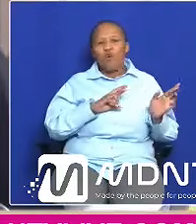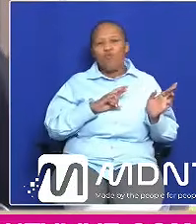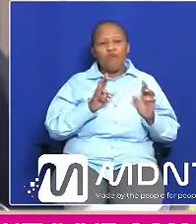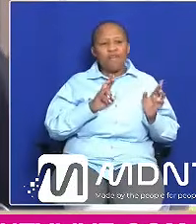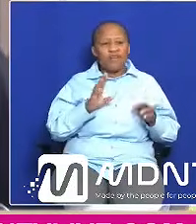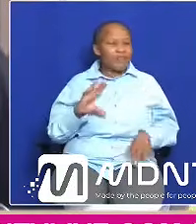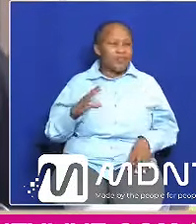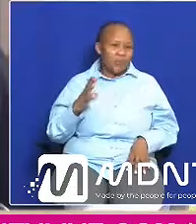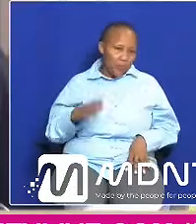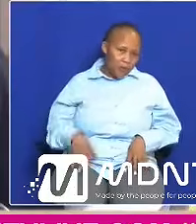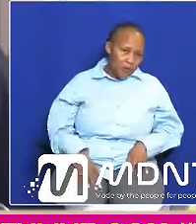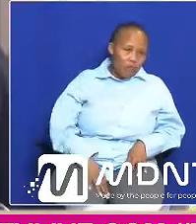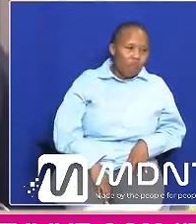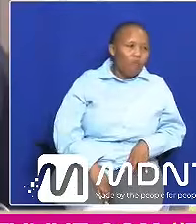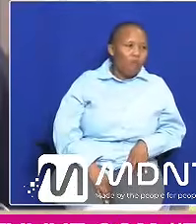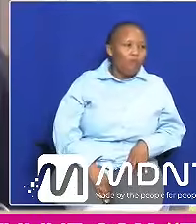Take, please.